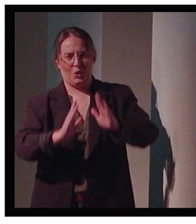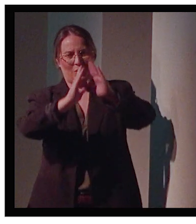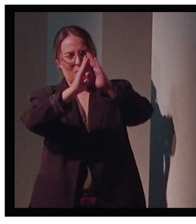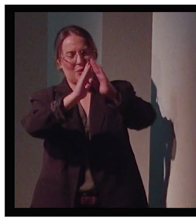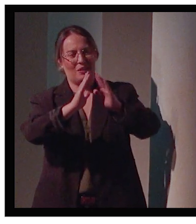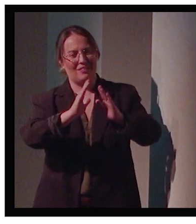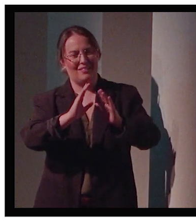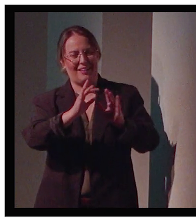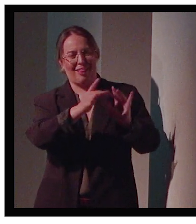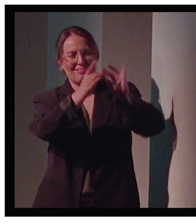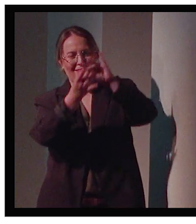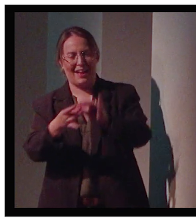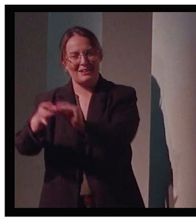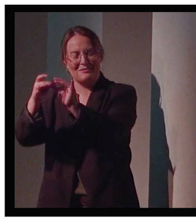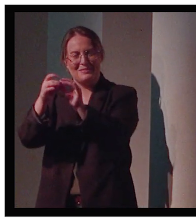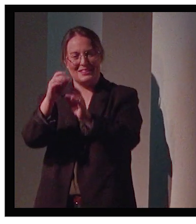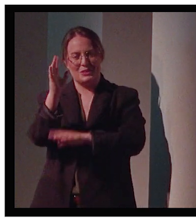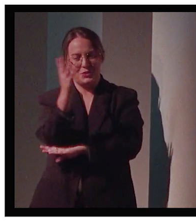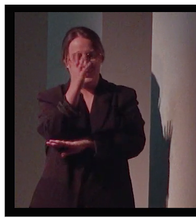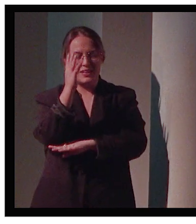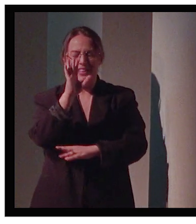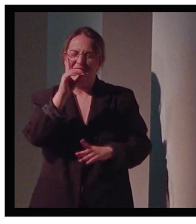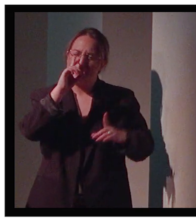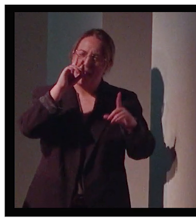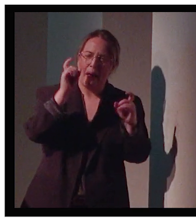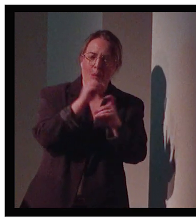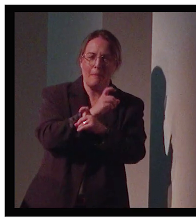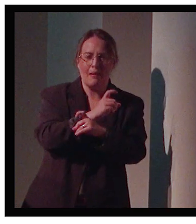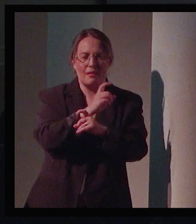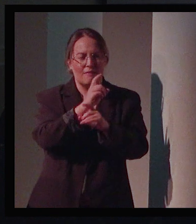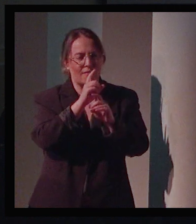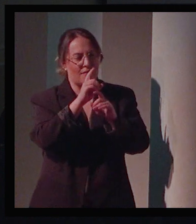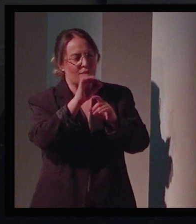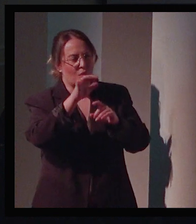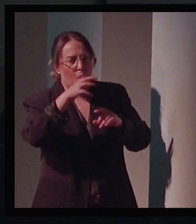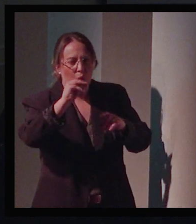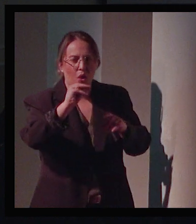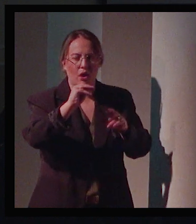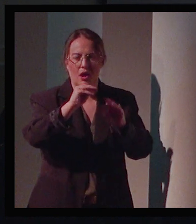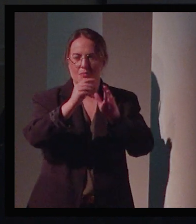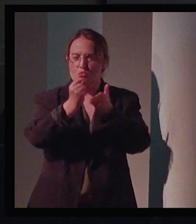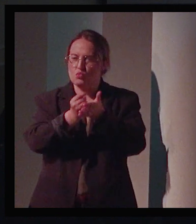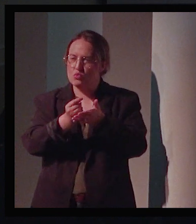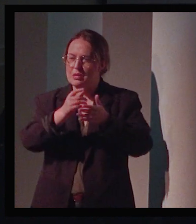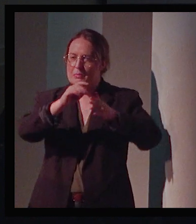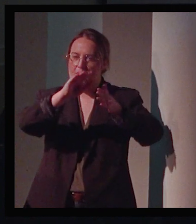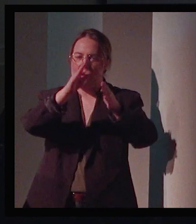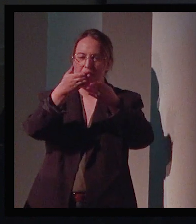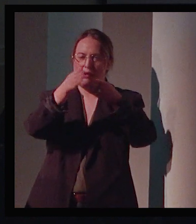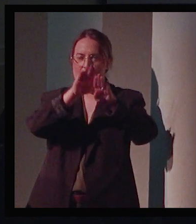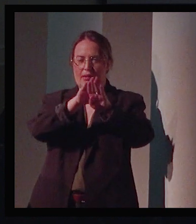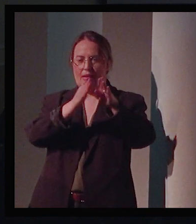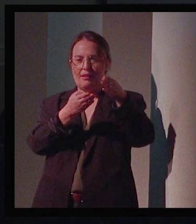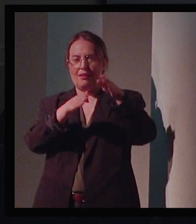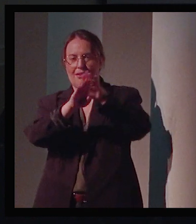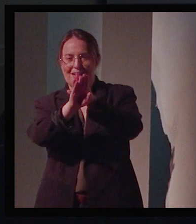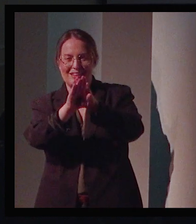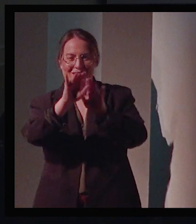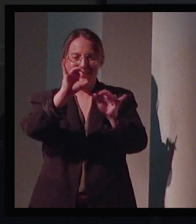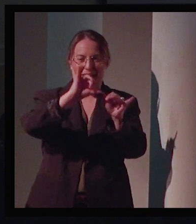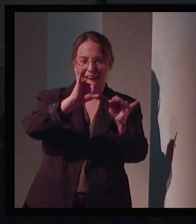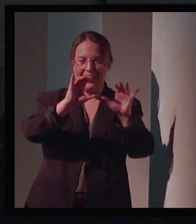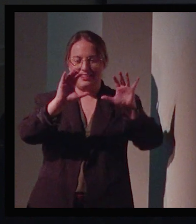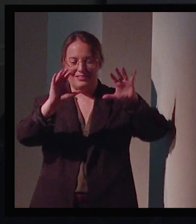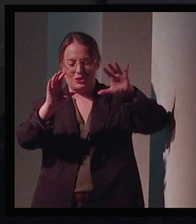trees. So this complex treatment of space and form, the solidity and structure of his paint surfaces, and the way